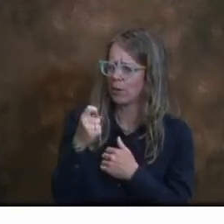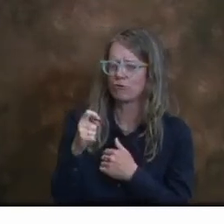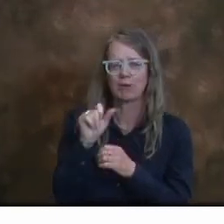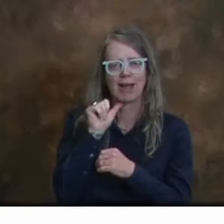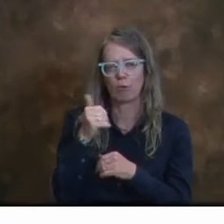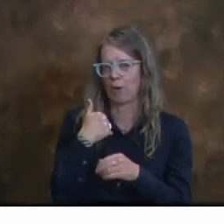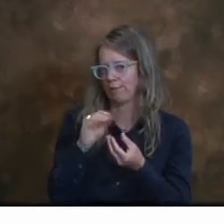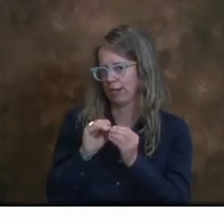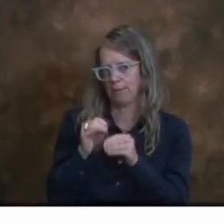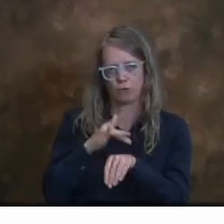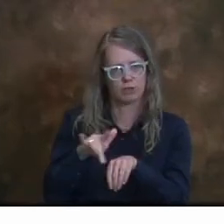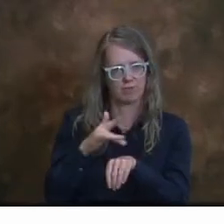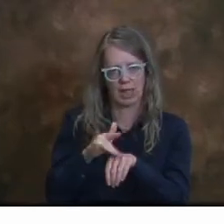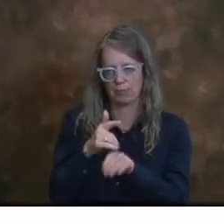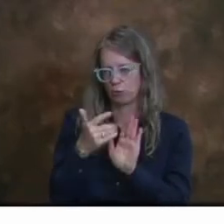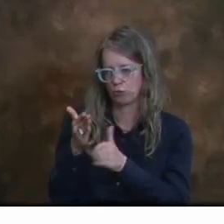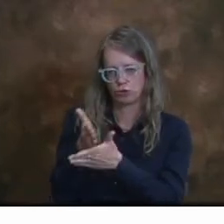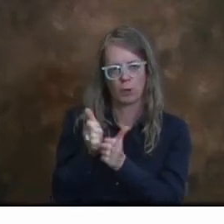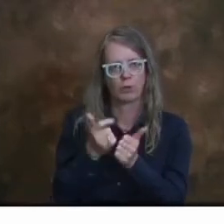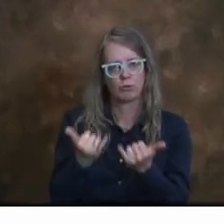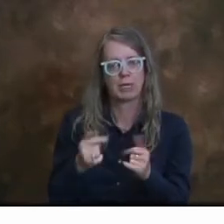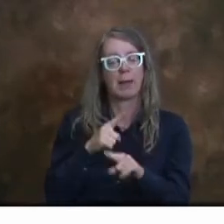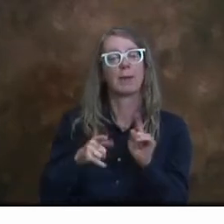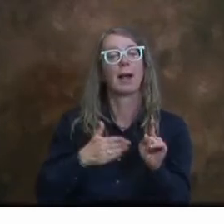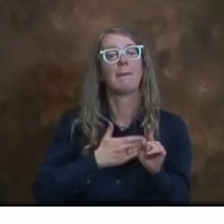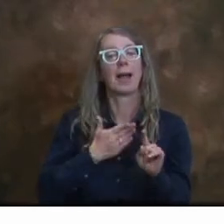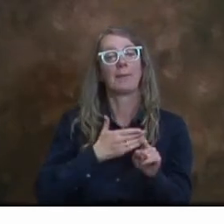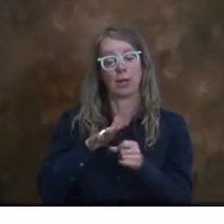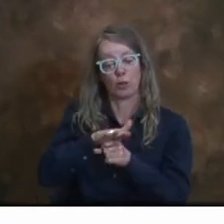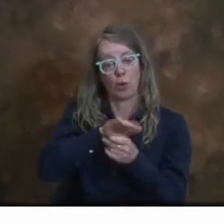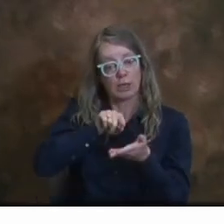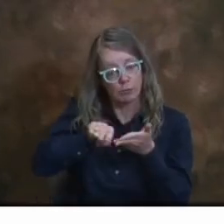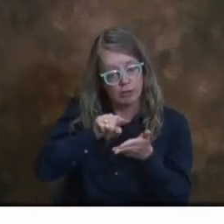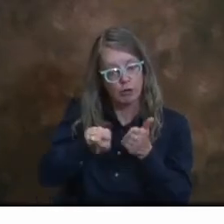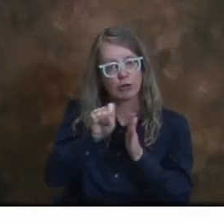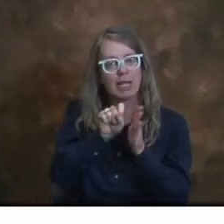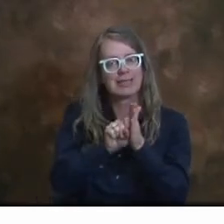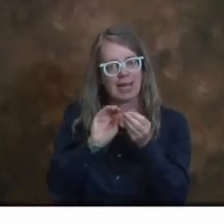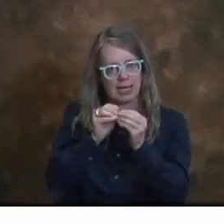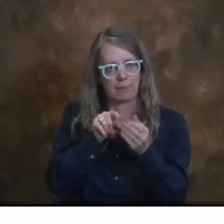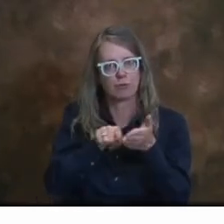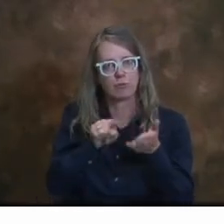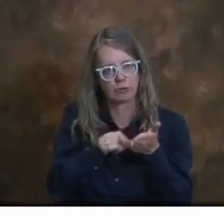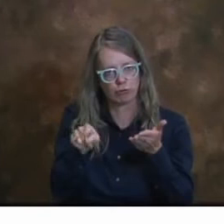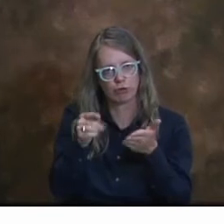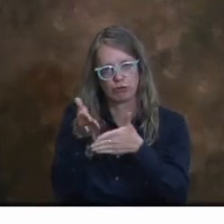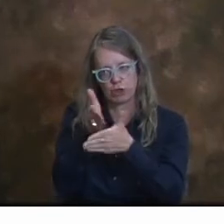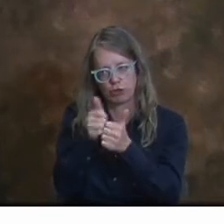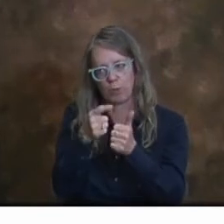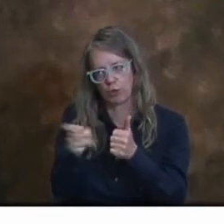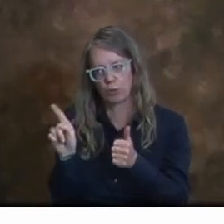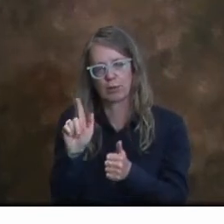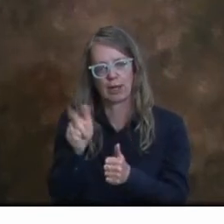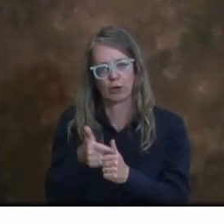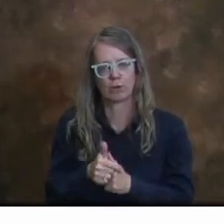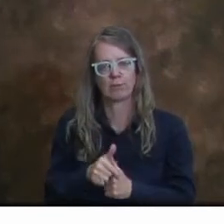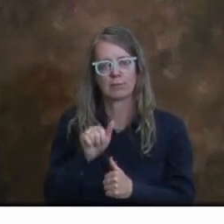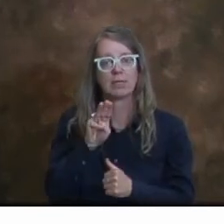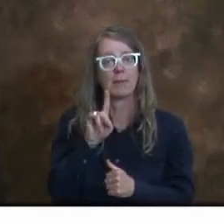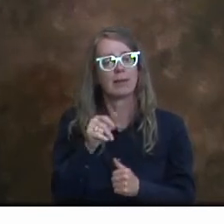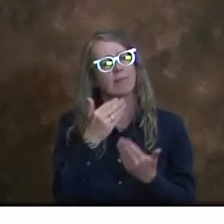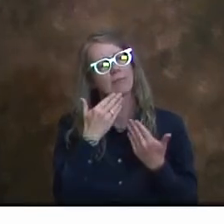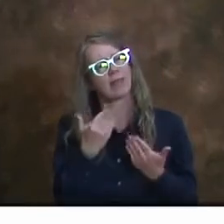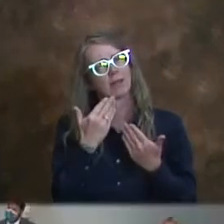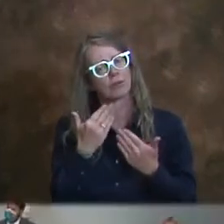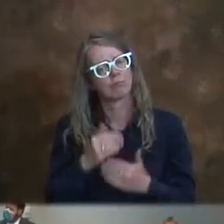as much as I can at a local level, and then at least at the state level so you can see that. We'll be glad to share that with you. Thanks, Stacey. No rush. I appreciate it.